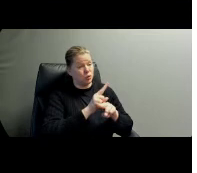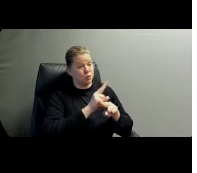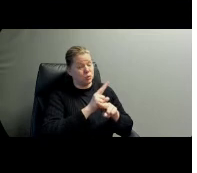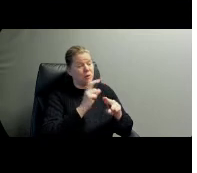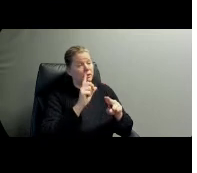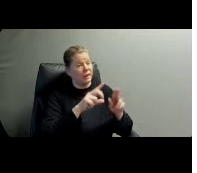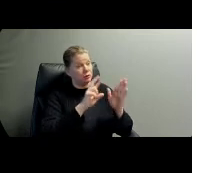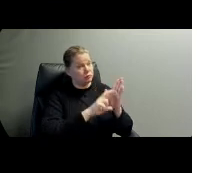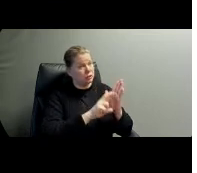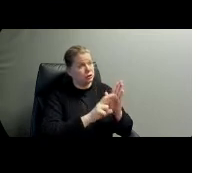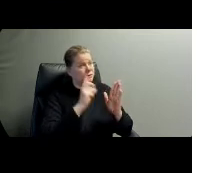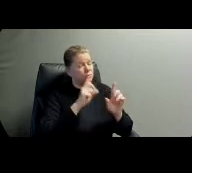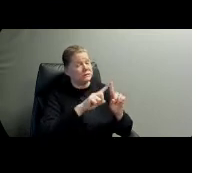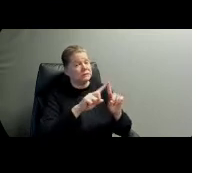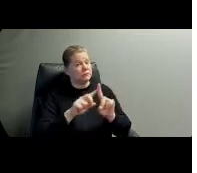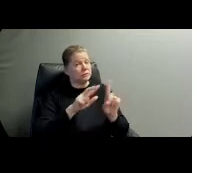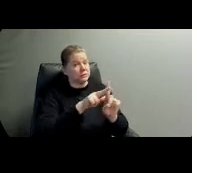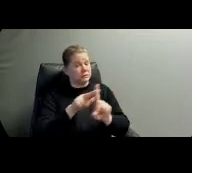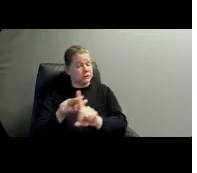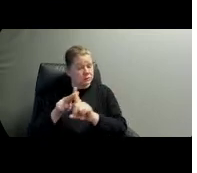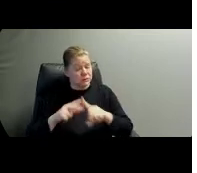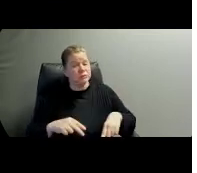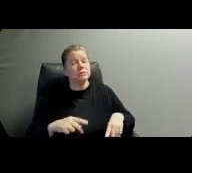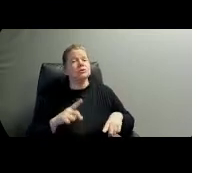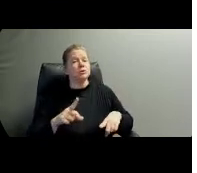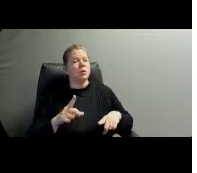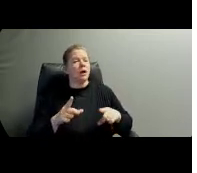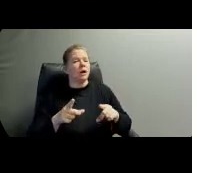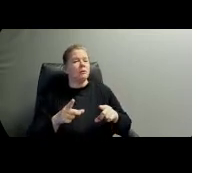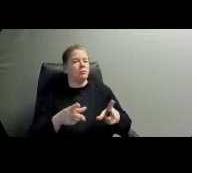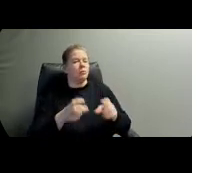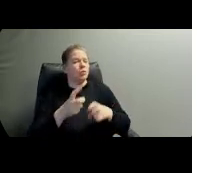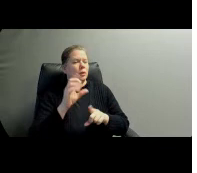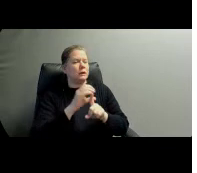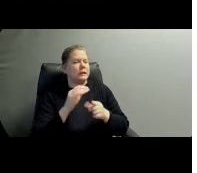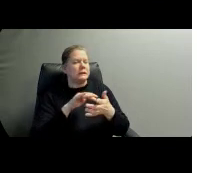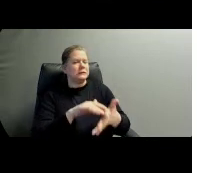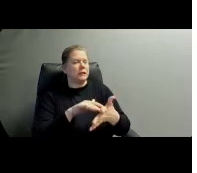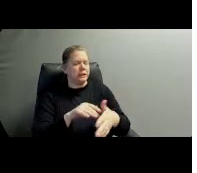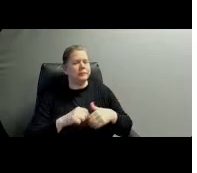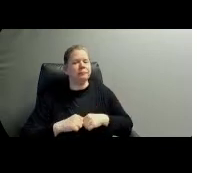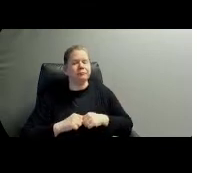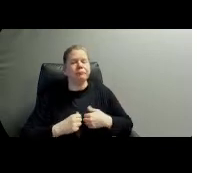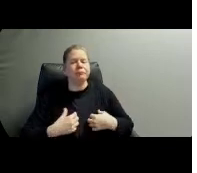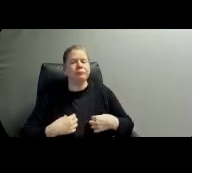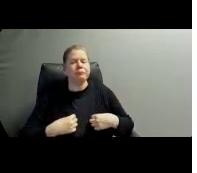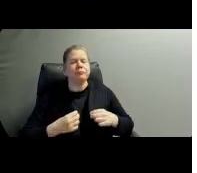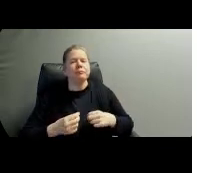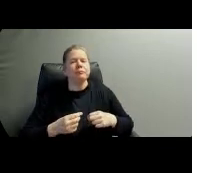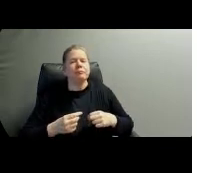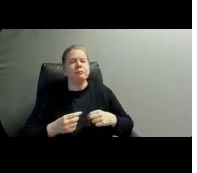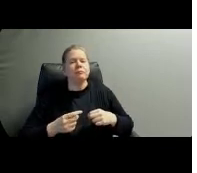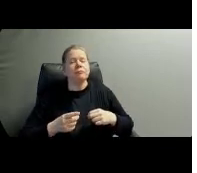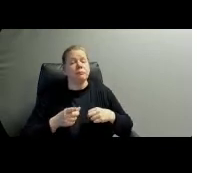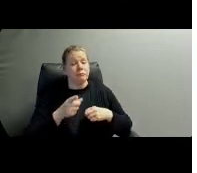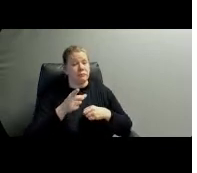scenarios, I felt it's important to also like point out a case study which is more of a B2B, if you may say, because in